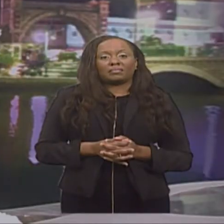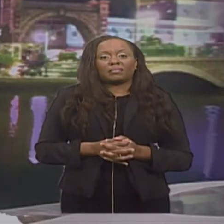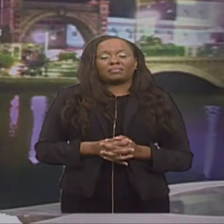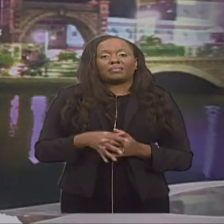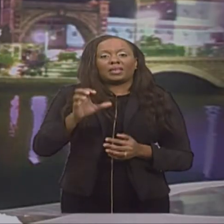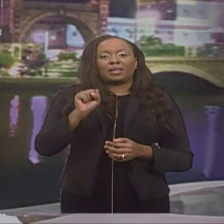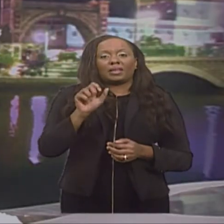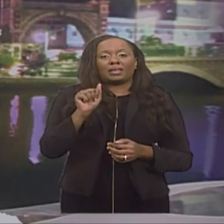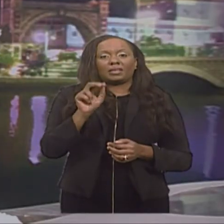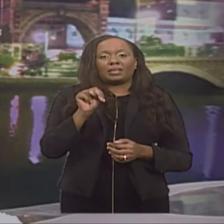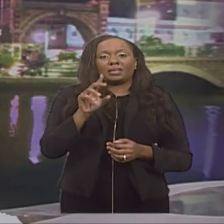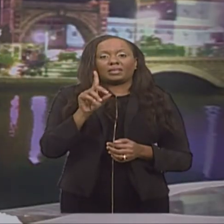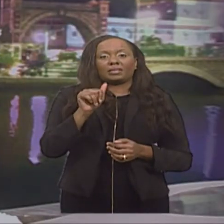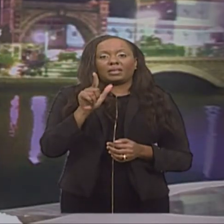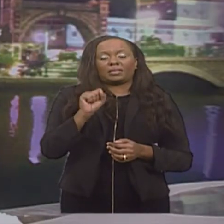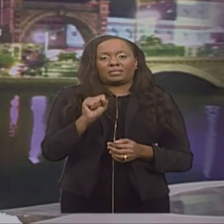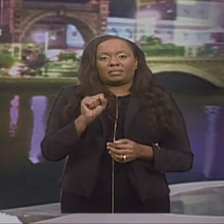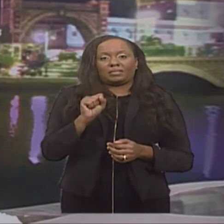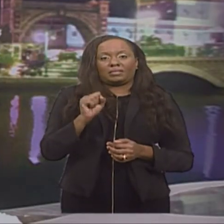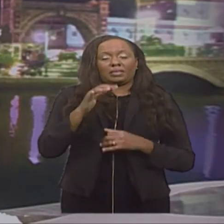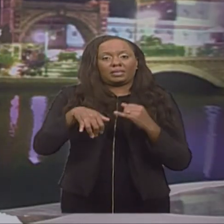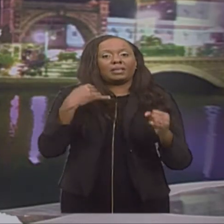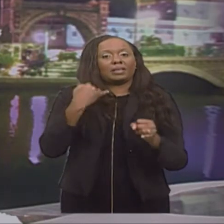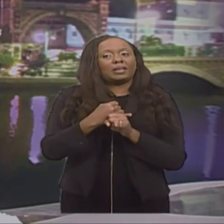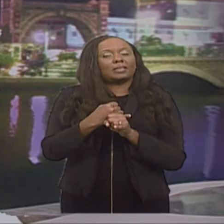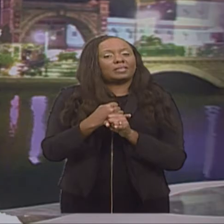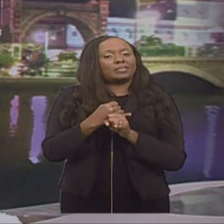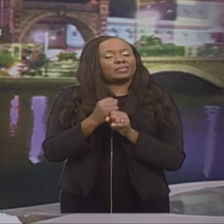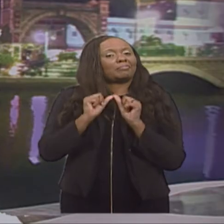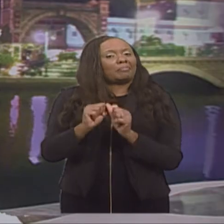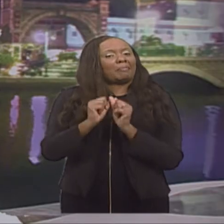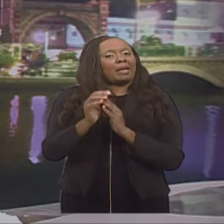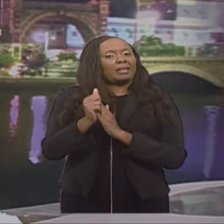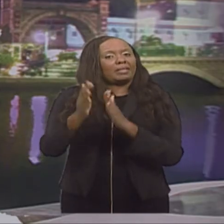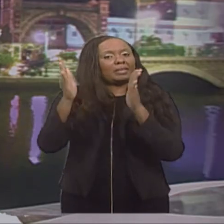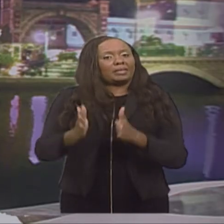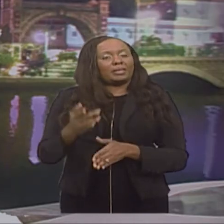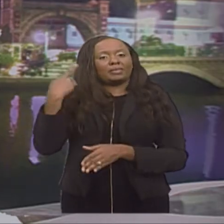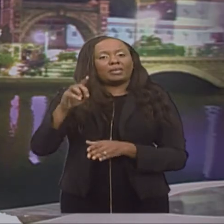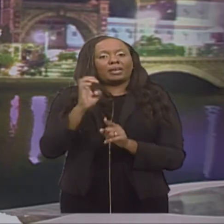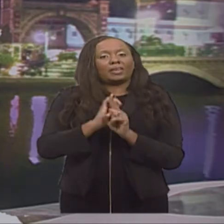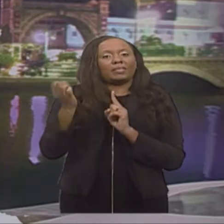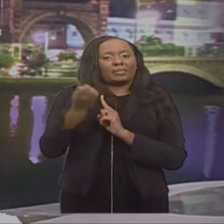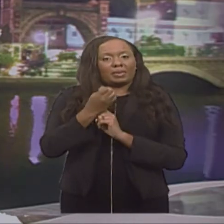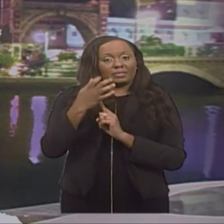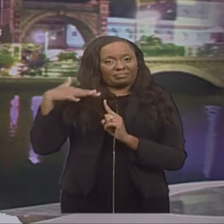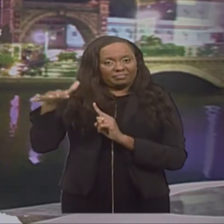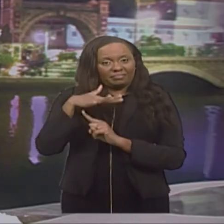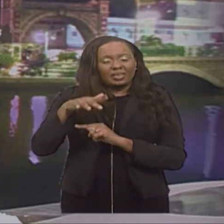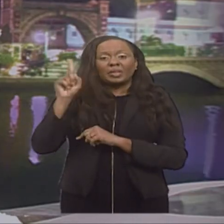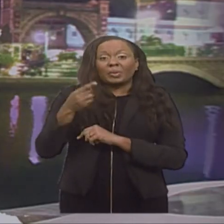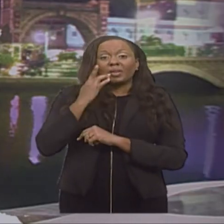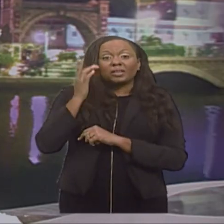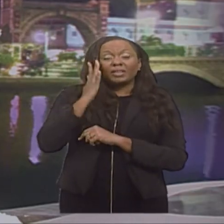Sandals Resorts International is continuing to make its mark as a leader in environmental sustainability by earning its place as the only